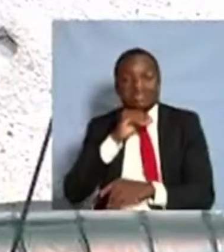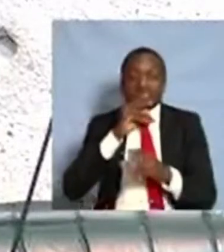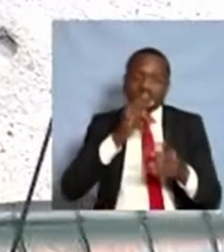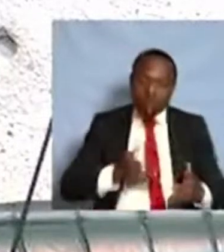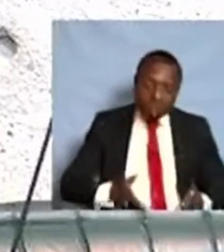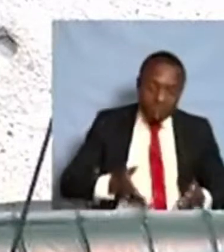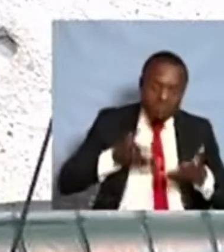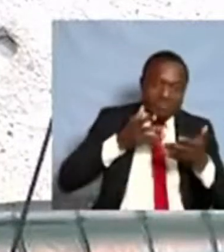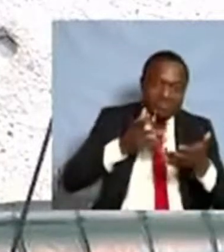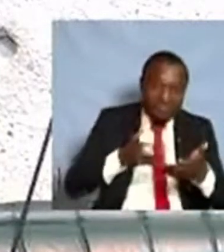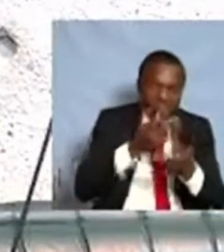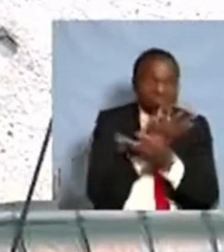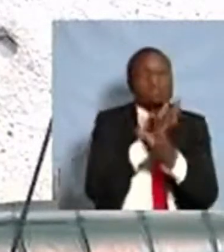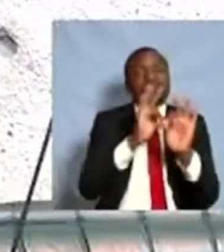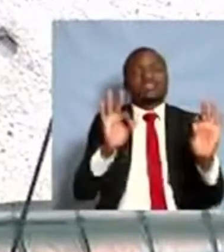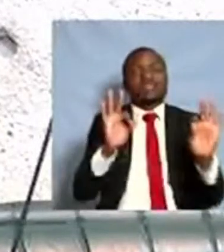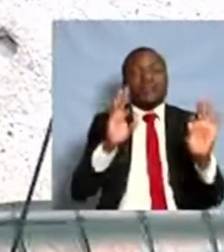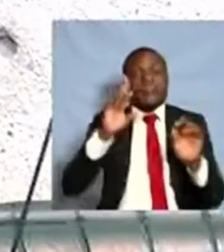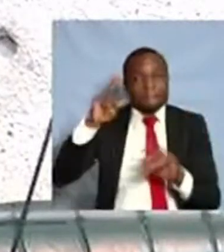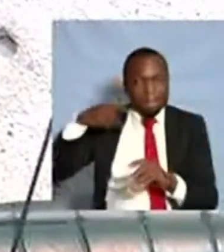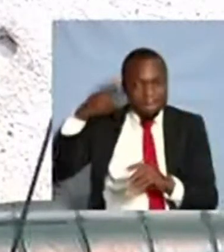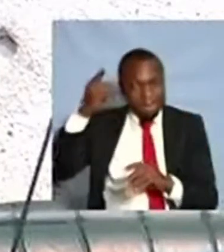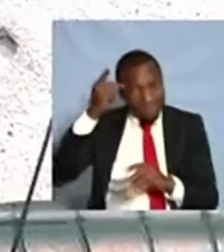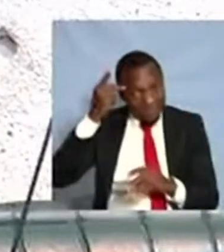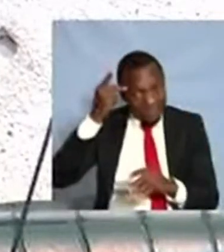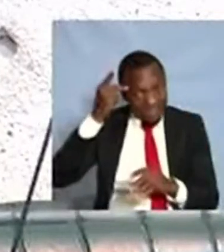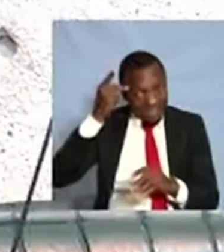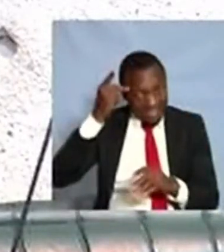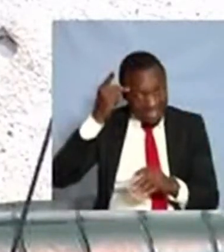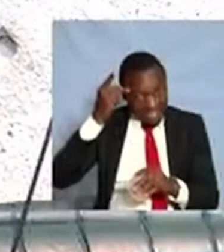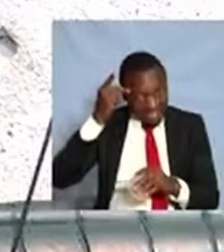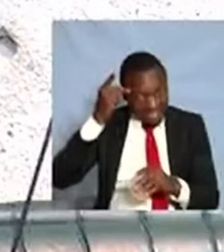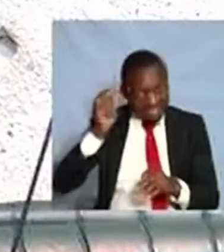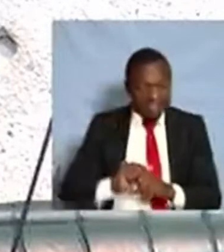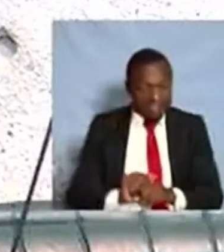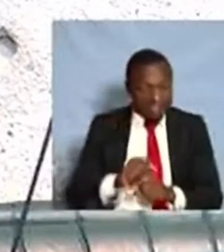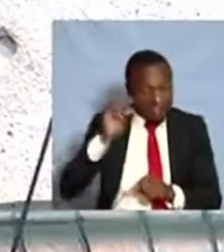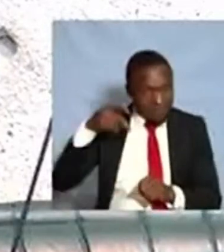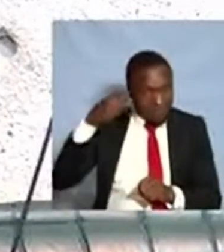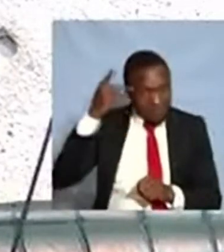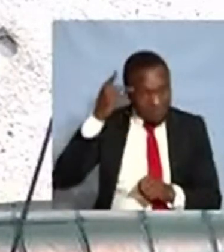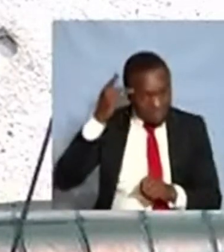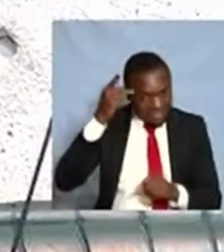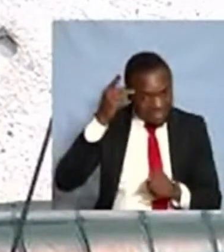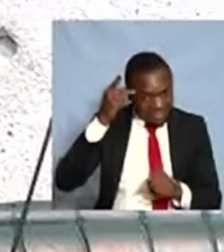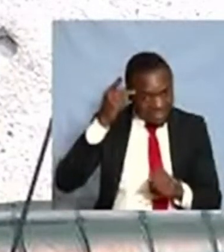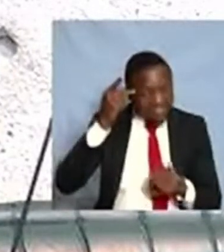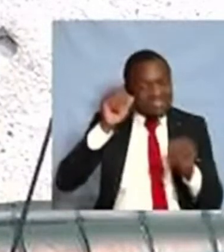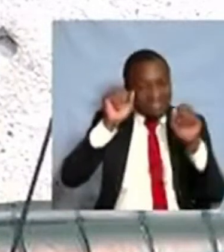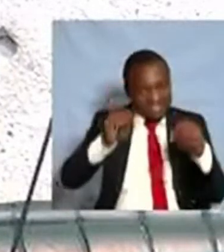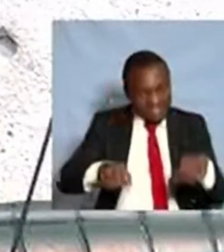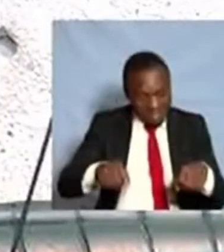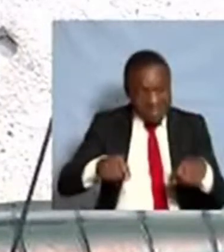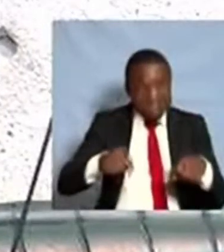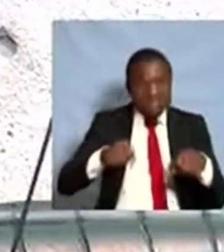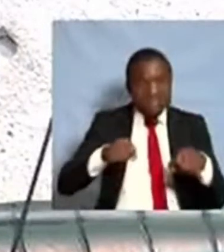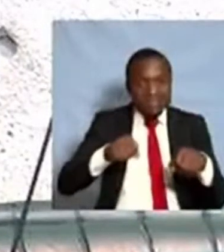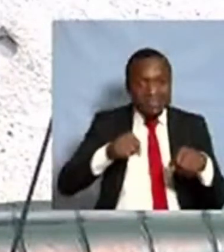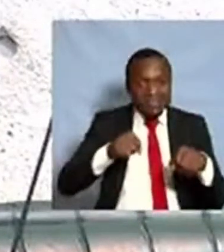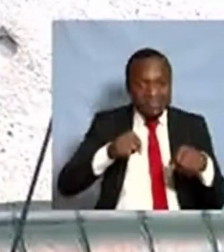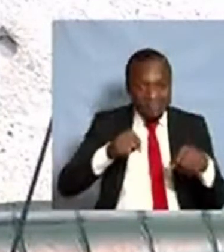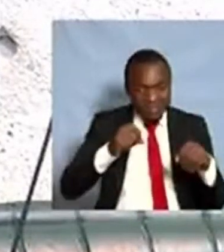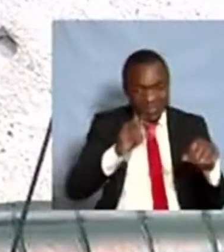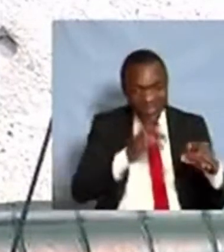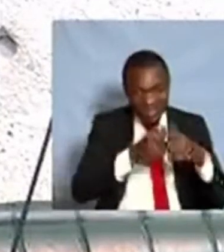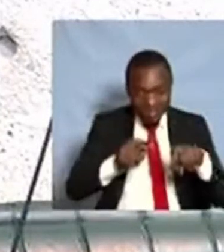associates, so that actually the political atmosphere or the political strings will be exercised by everyone at